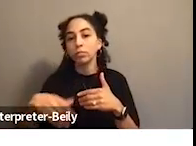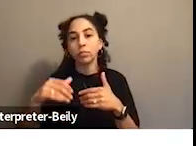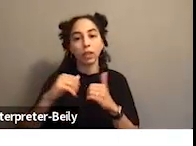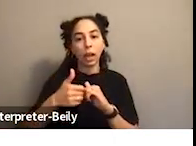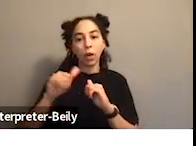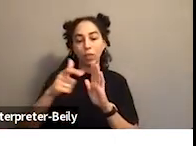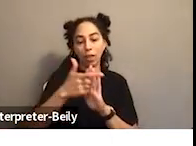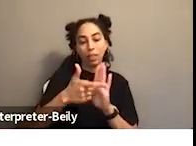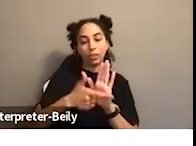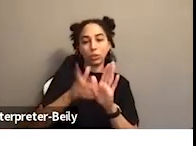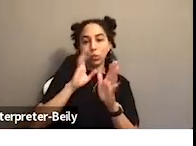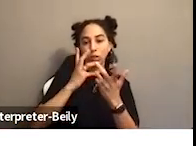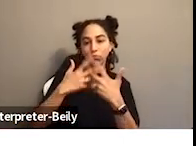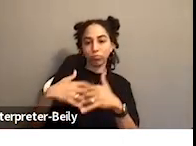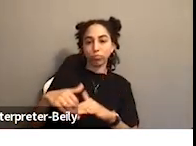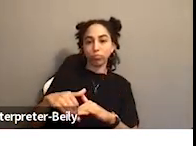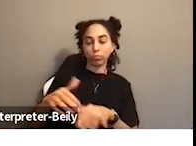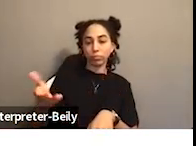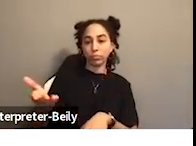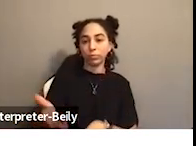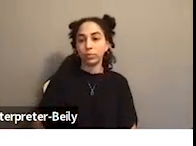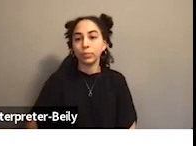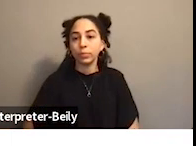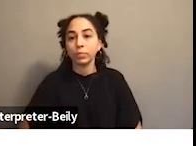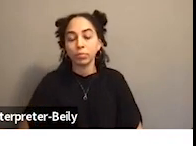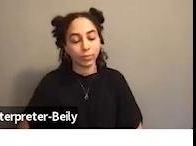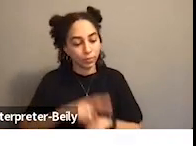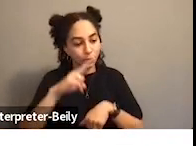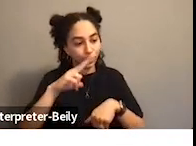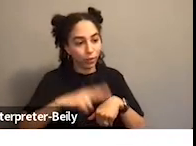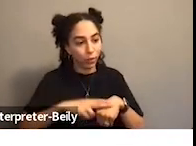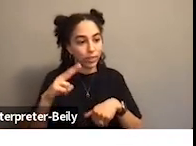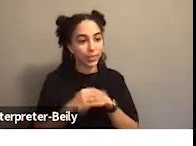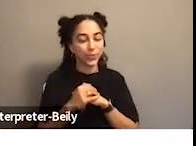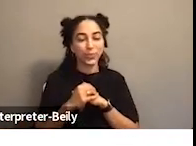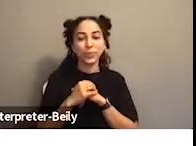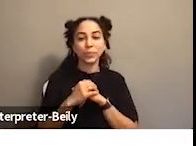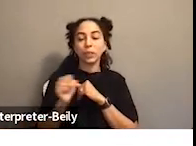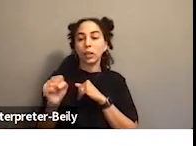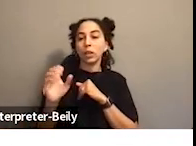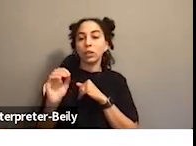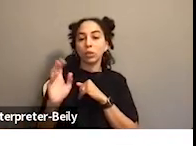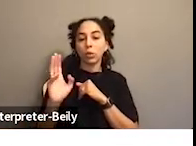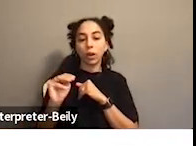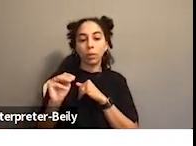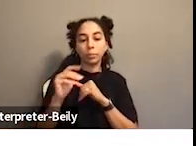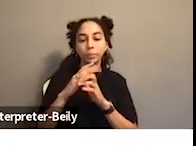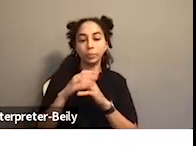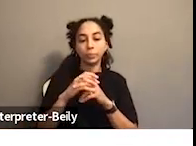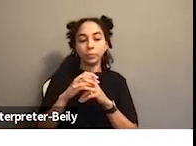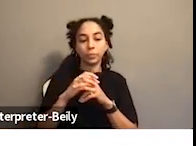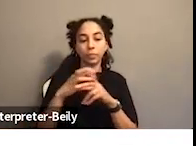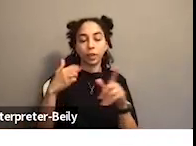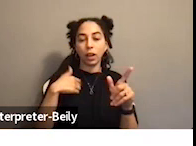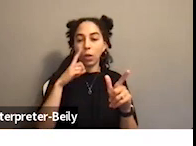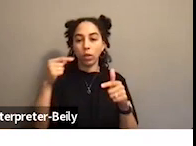will work? Of course. So I'll back